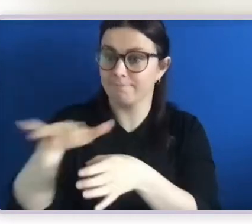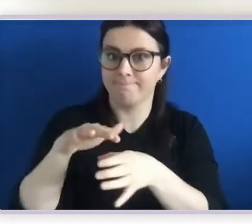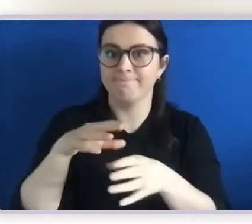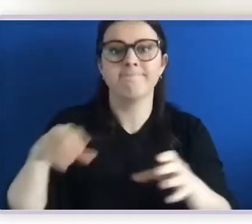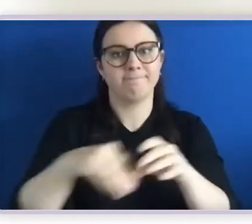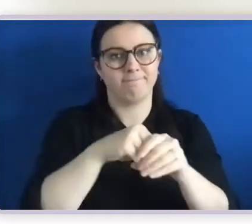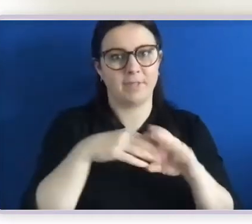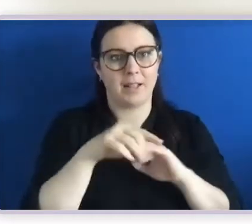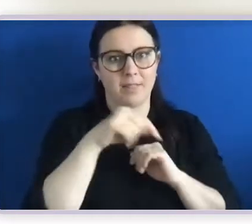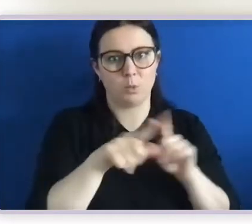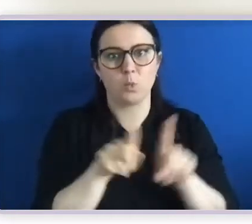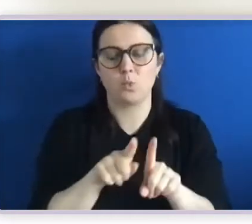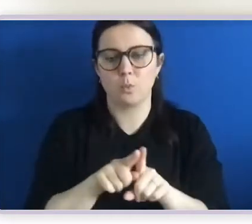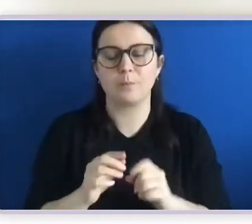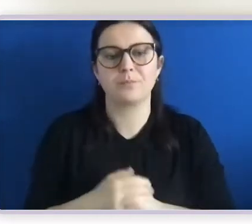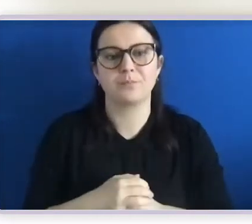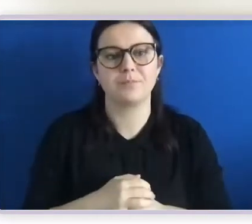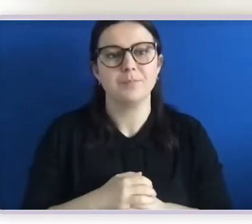does.